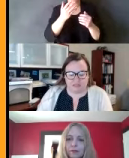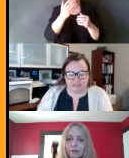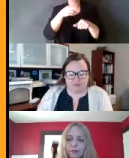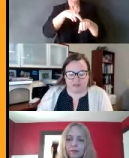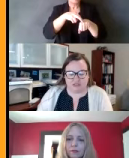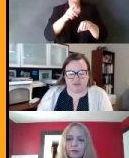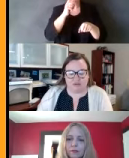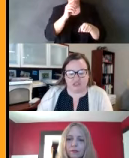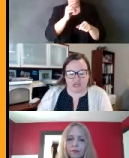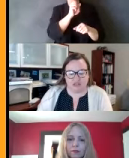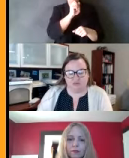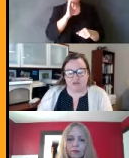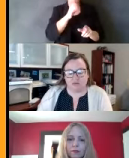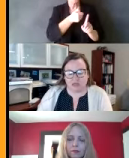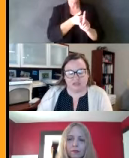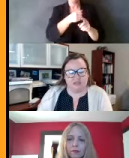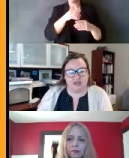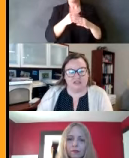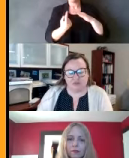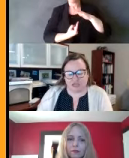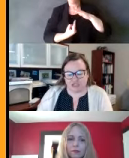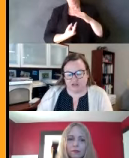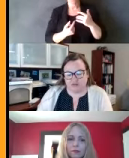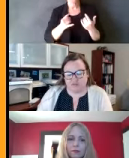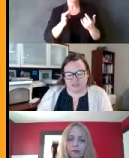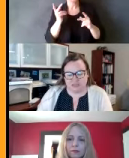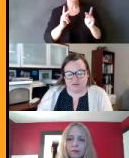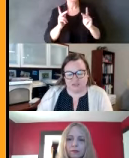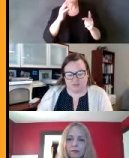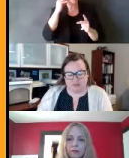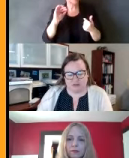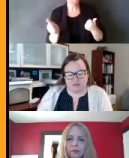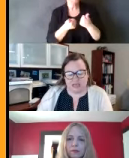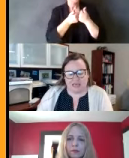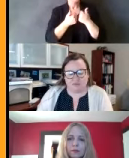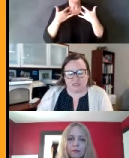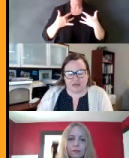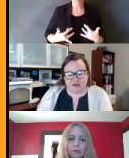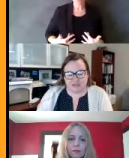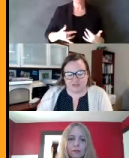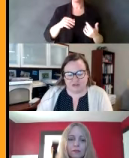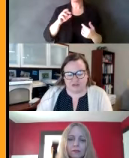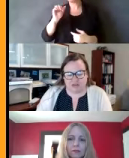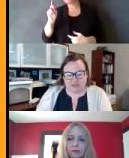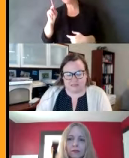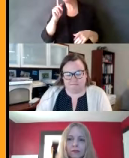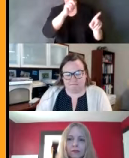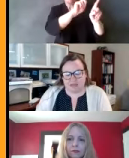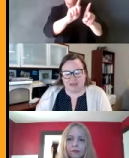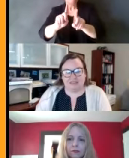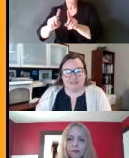people with disabilities who may be challenged with loneliness, depression, risks, or symptoms, as well as other concerns or